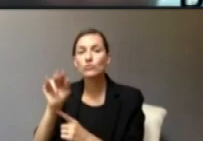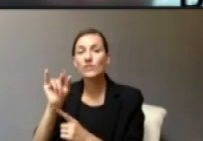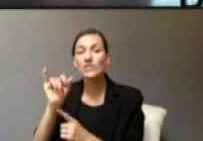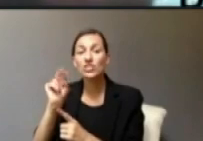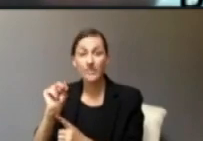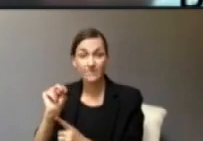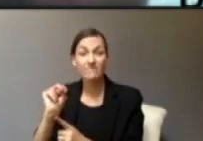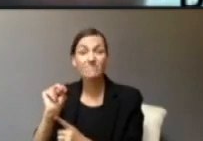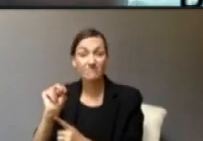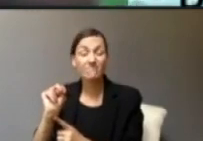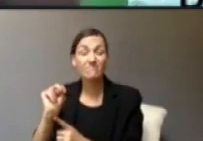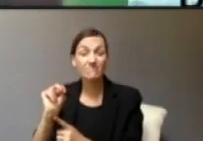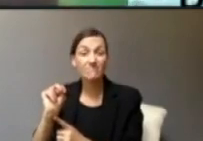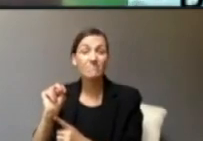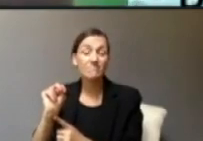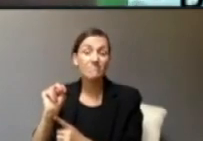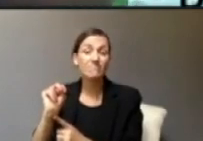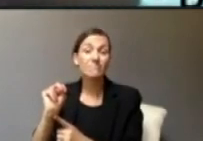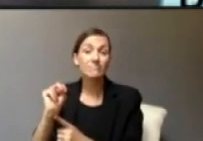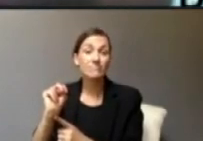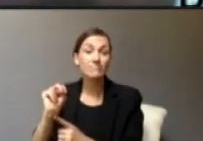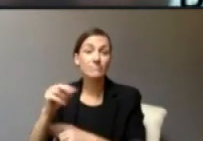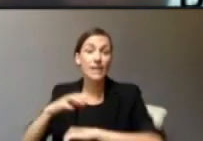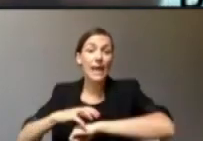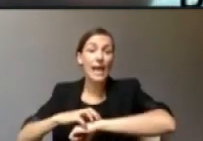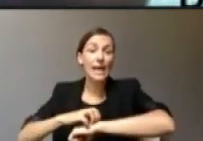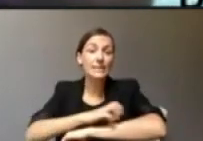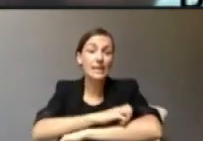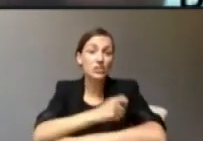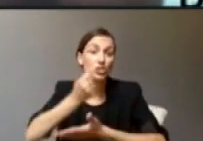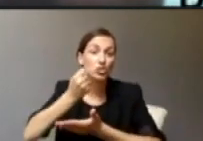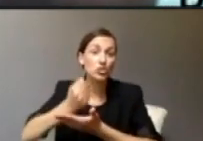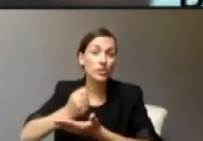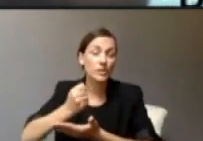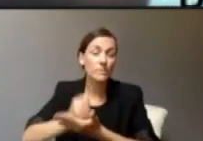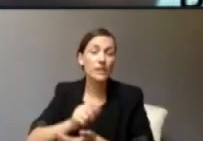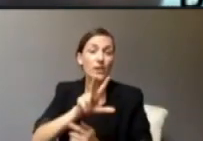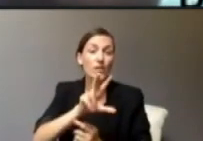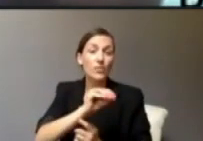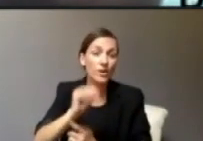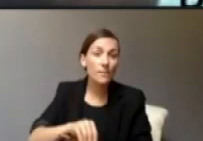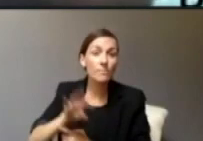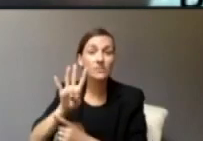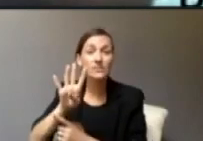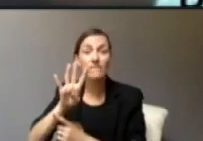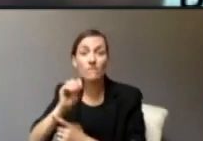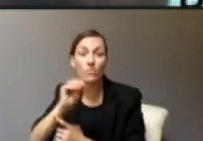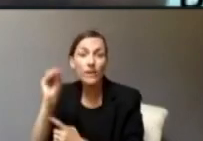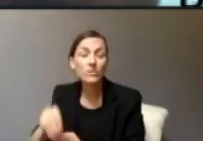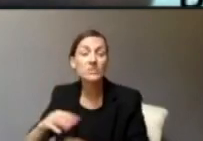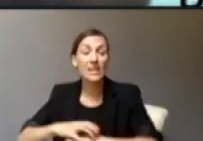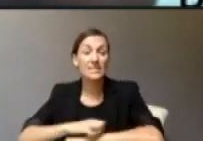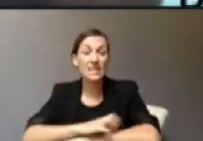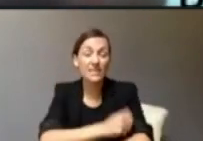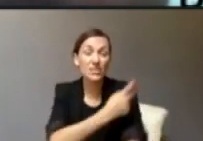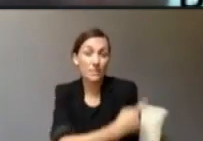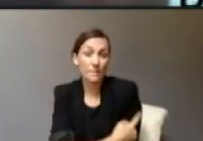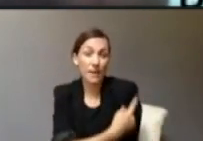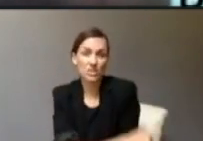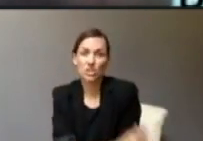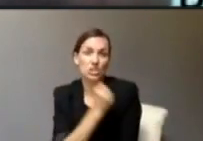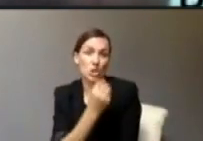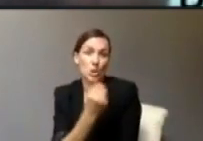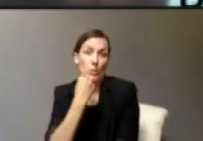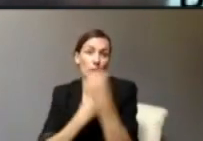that. In cancer treatment, 30 or 40% or more of cancer patients are malnourished. It affects their